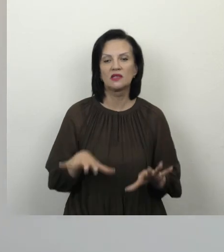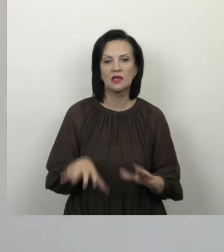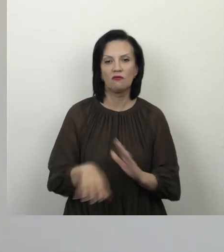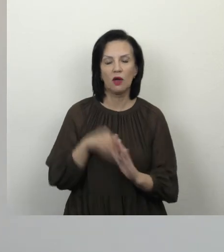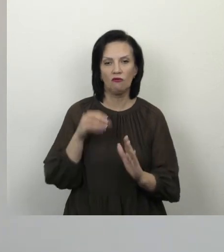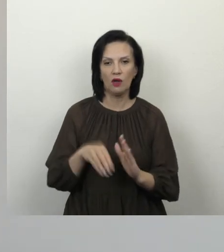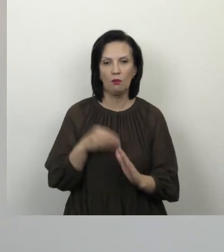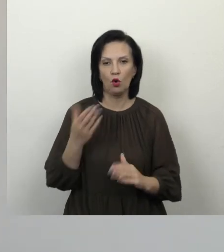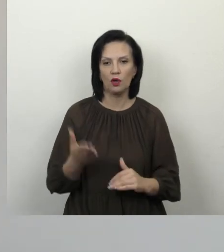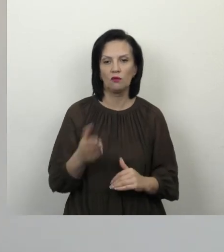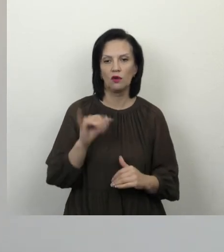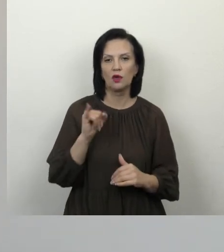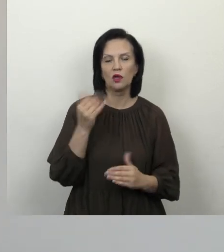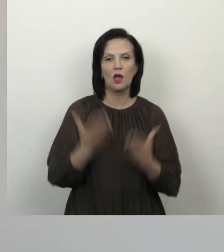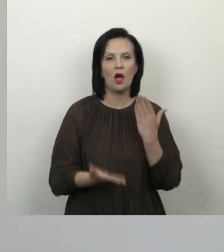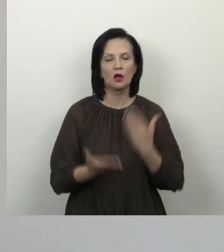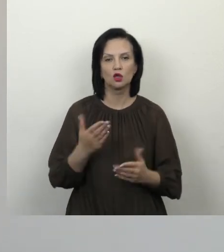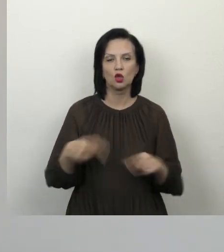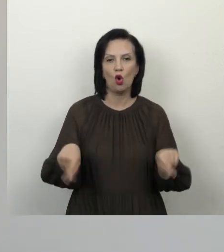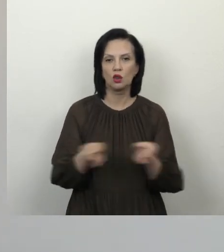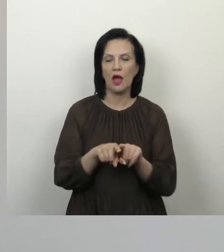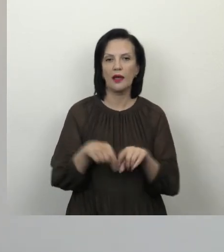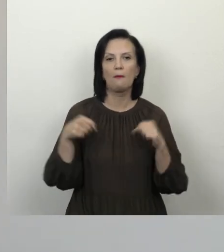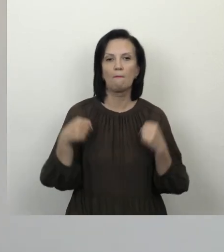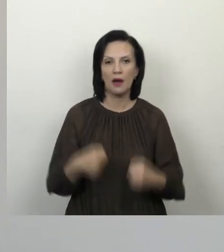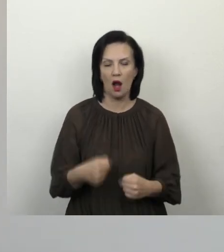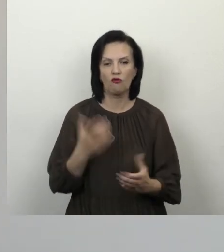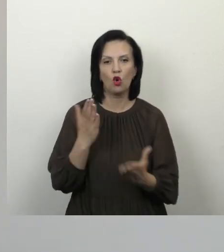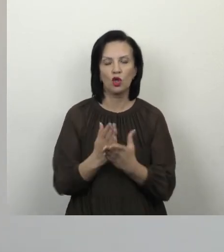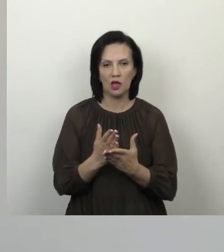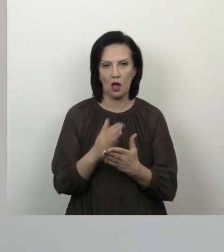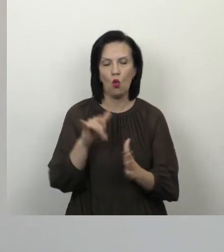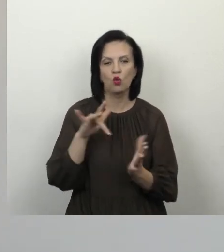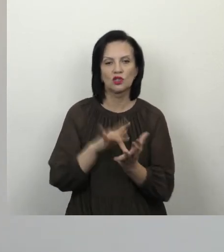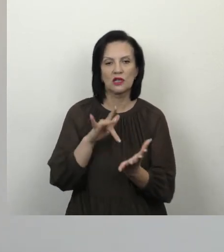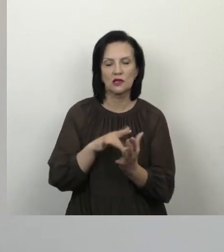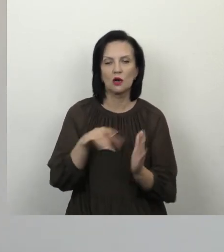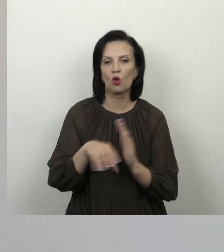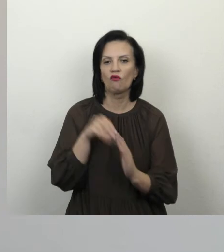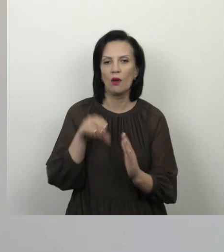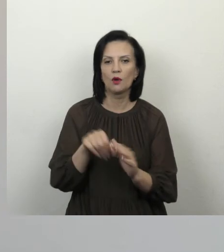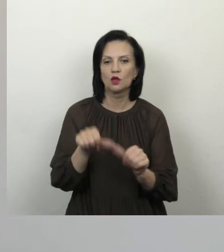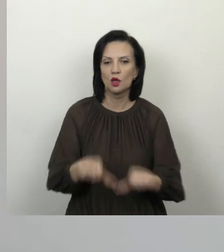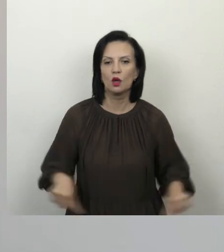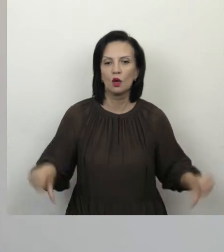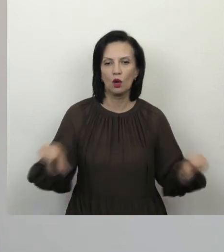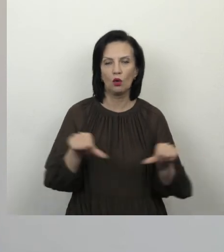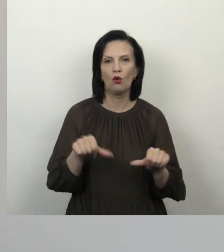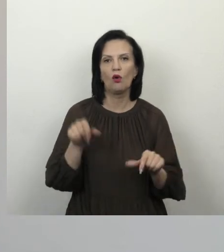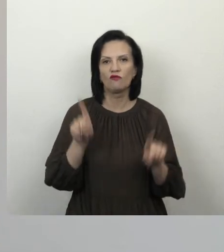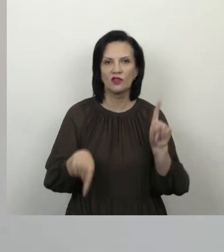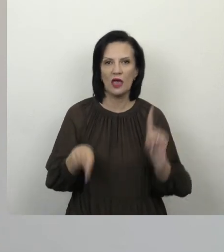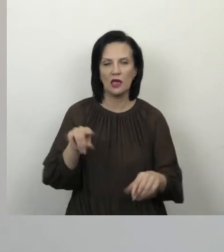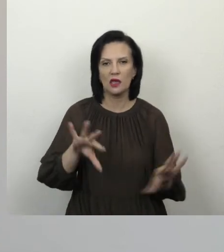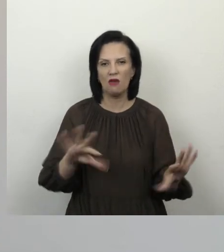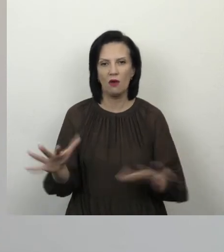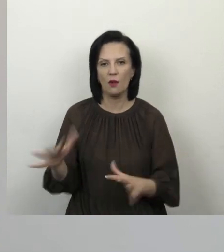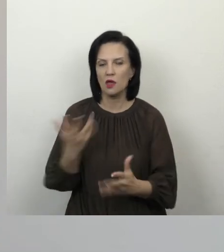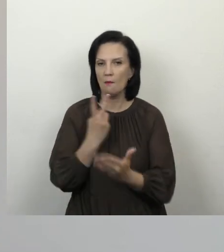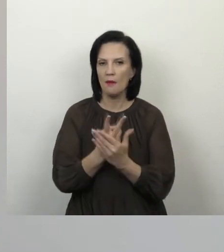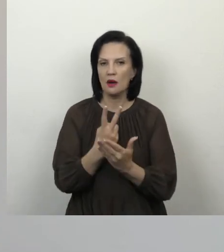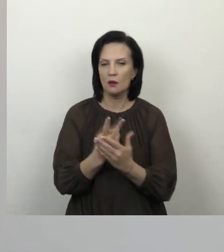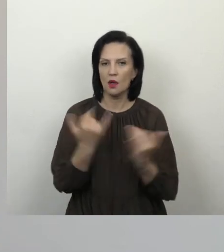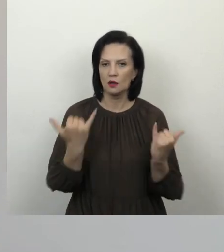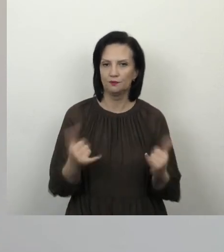to determine the results of local elections. That was interpreted differently. If the CSC has this right, and in